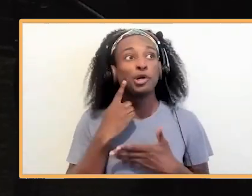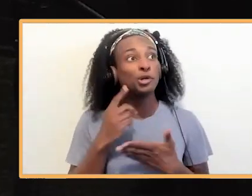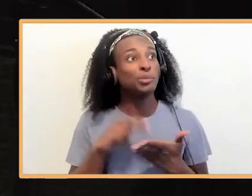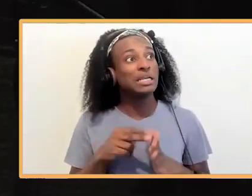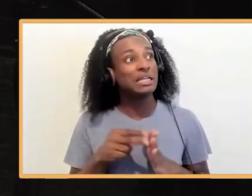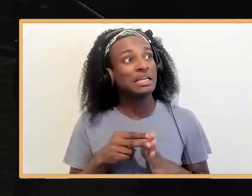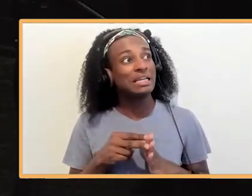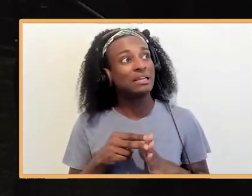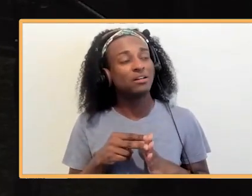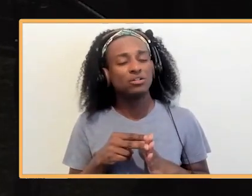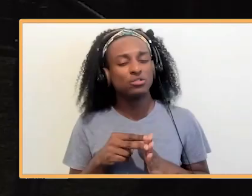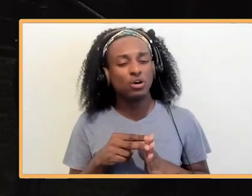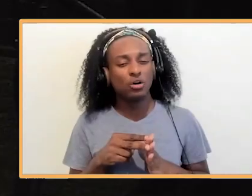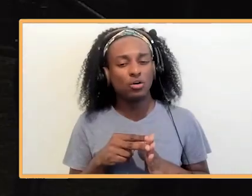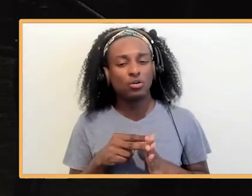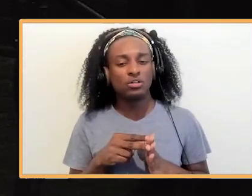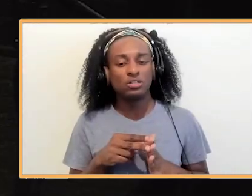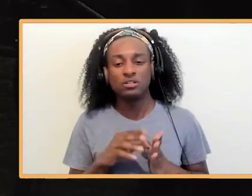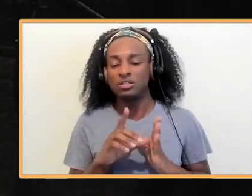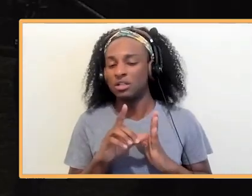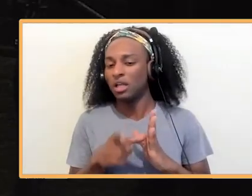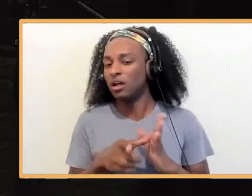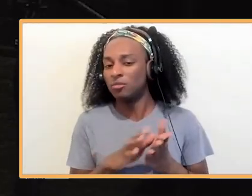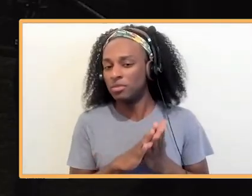name for the thing I want to be?